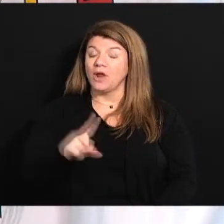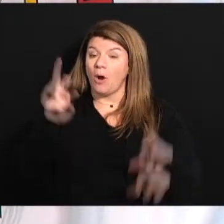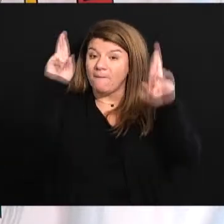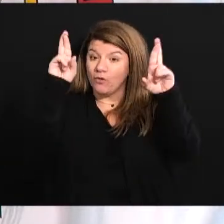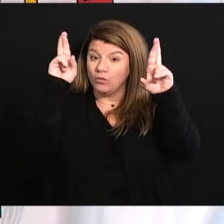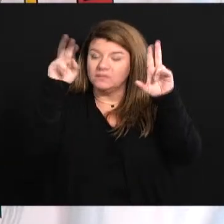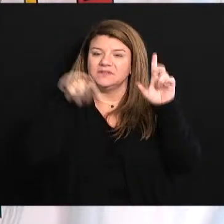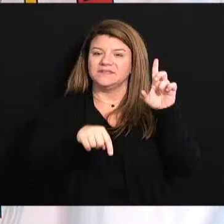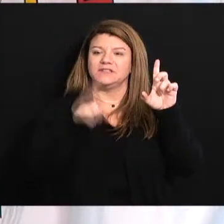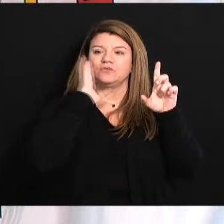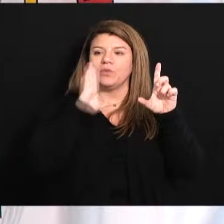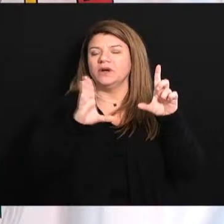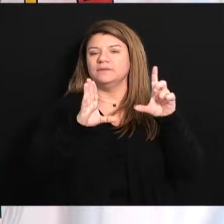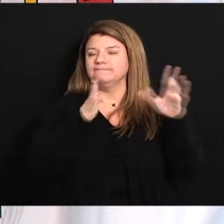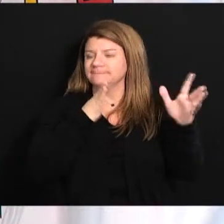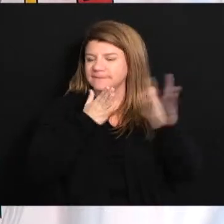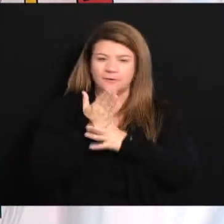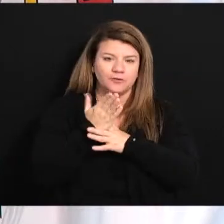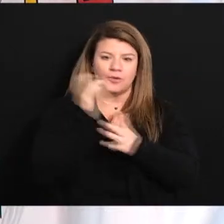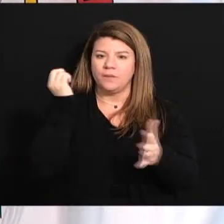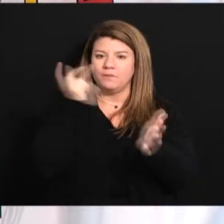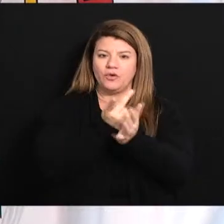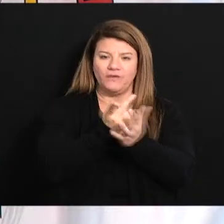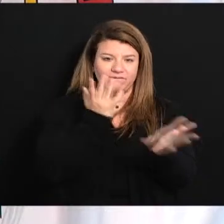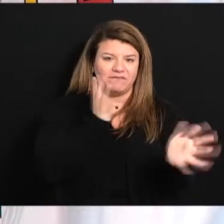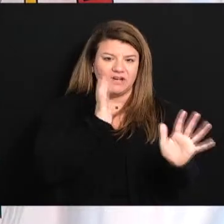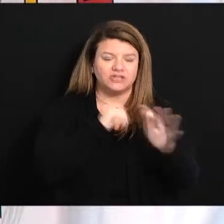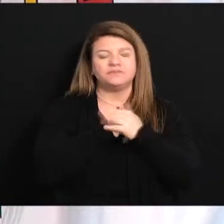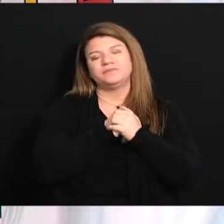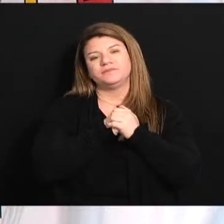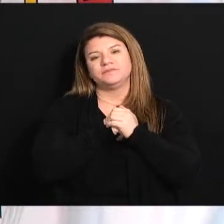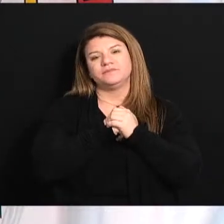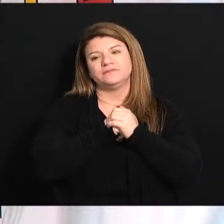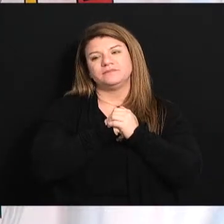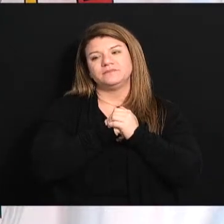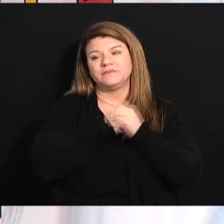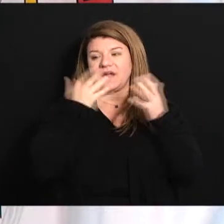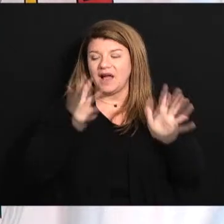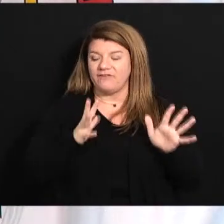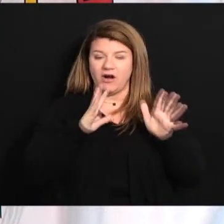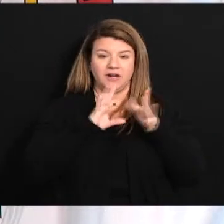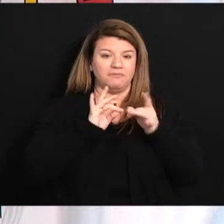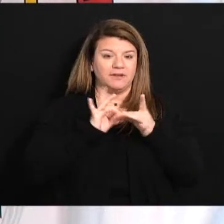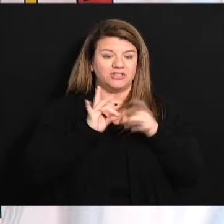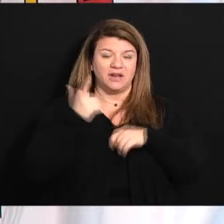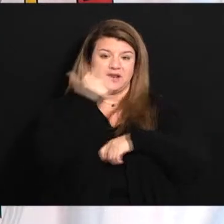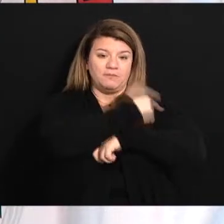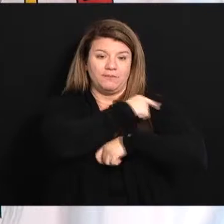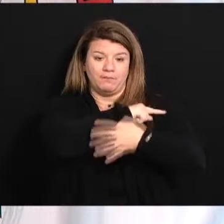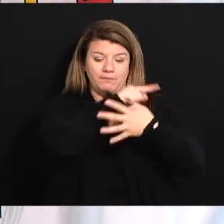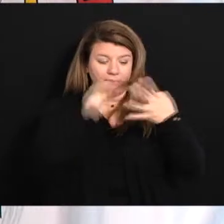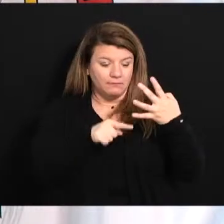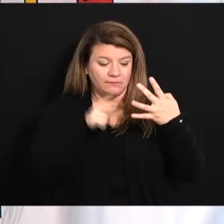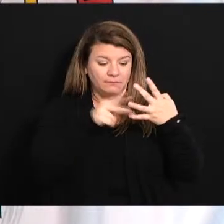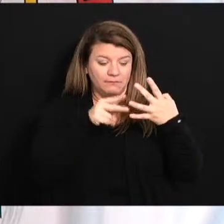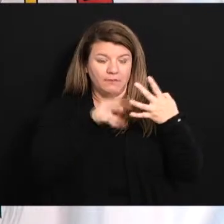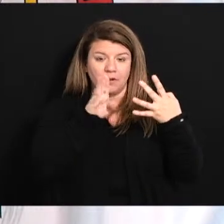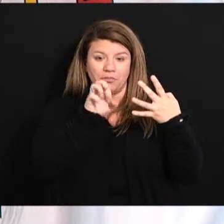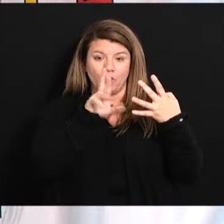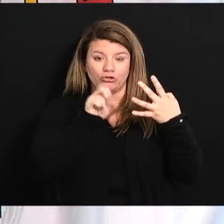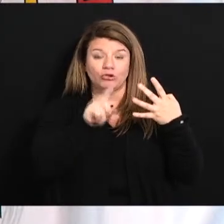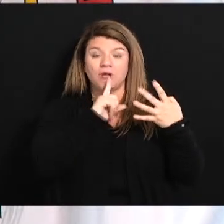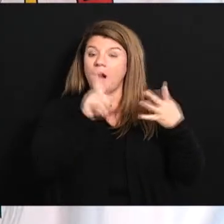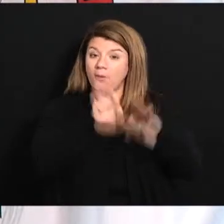this will fly through and get approval. I've already mentioned our booster shots and how important they are, and it